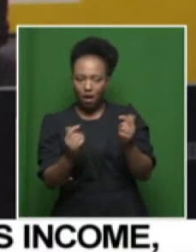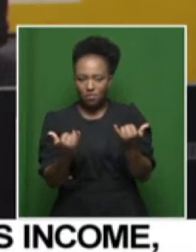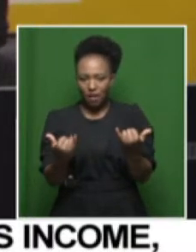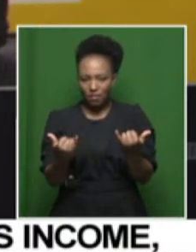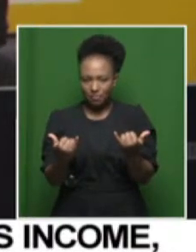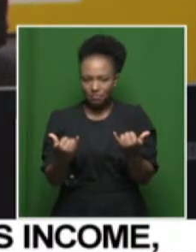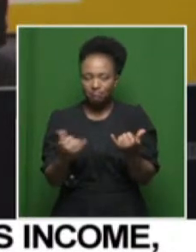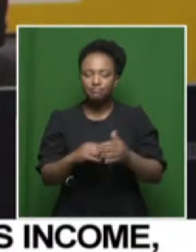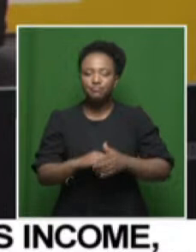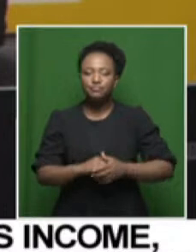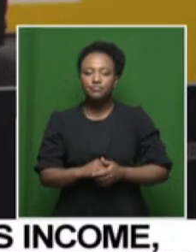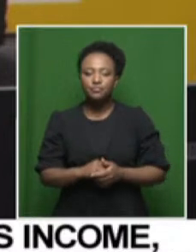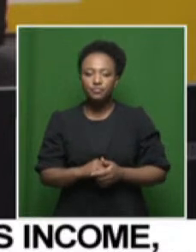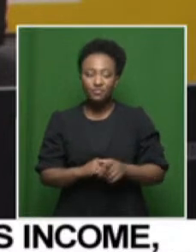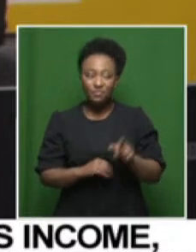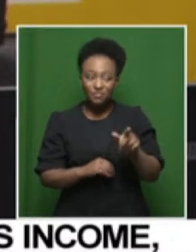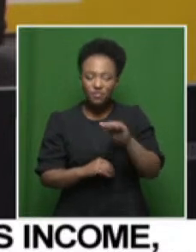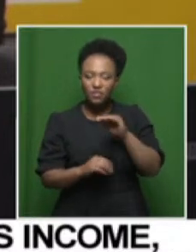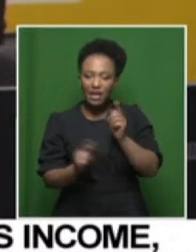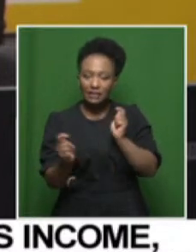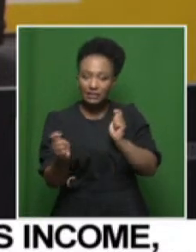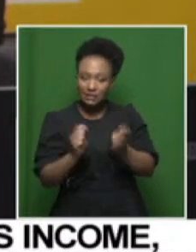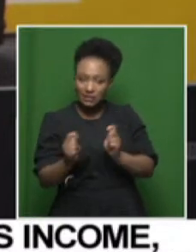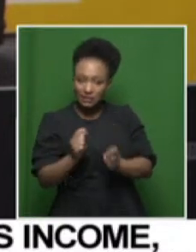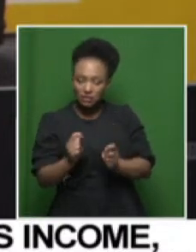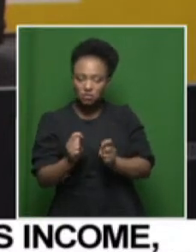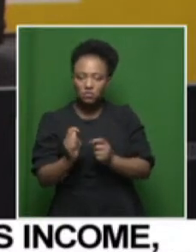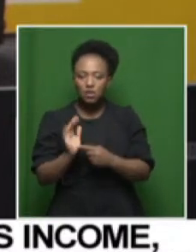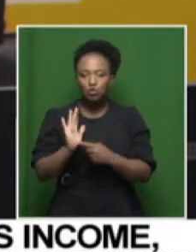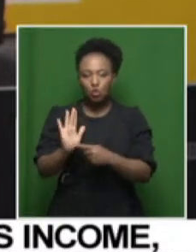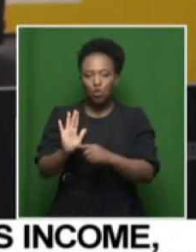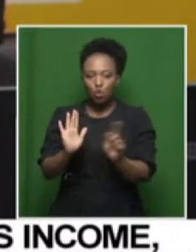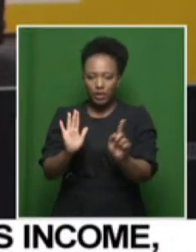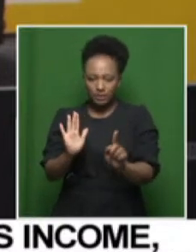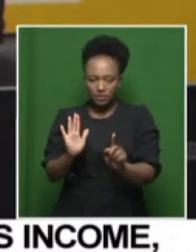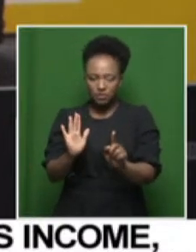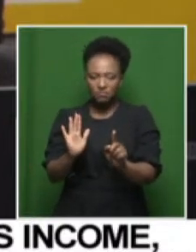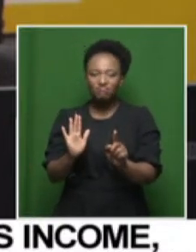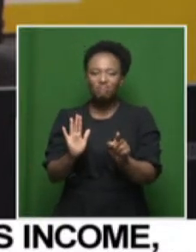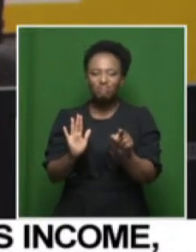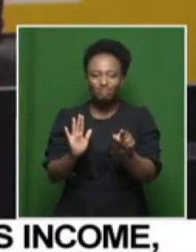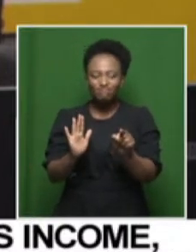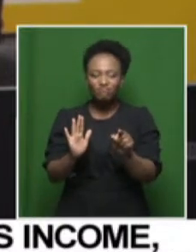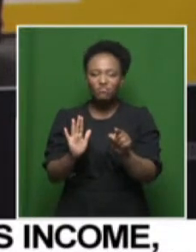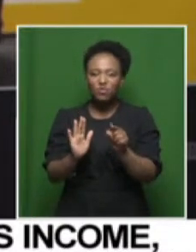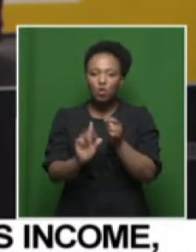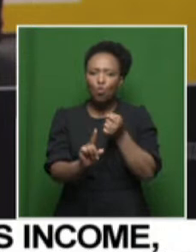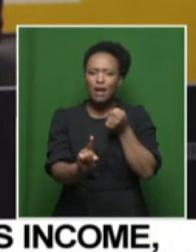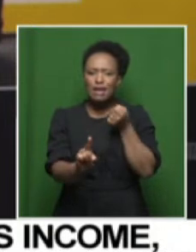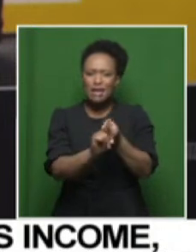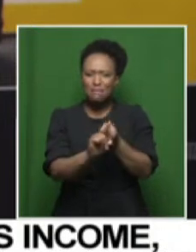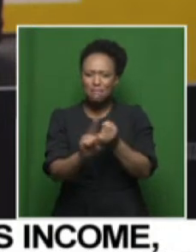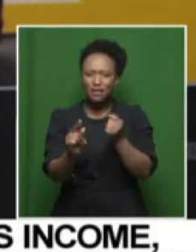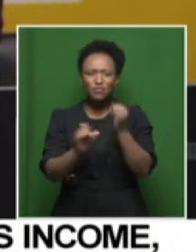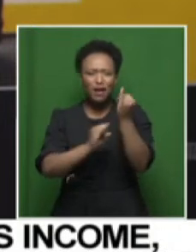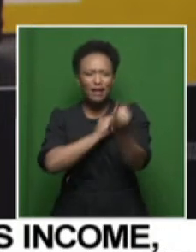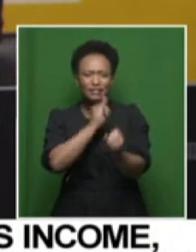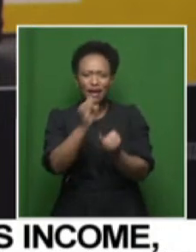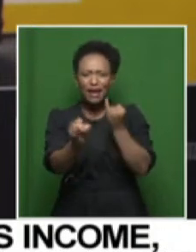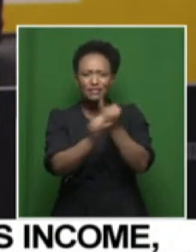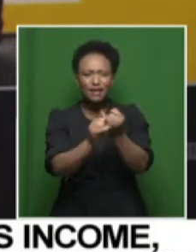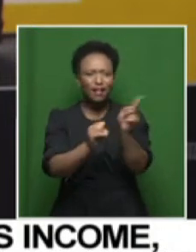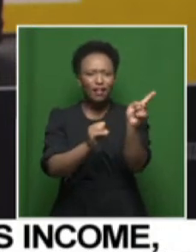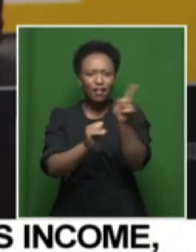This revision reflects, Madam Speaker, a combination of the impact of changes in the global